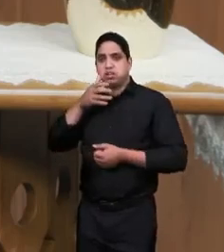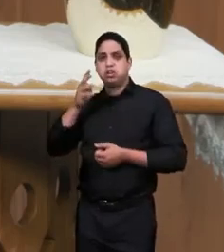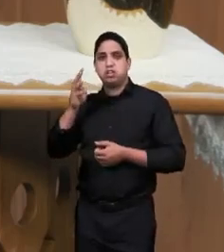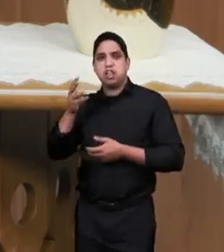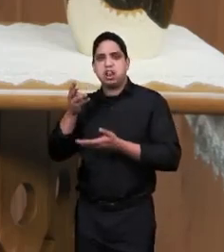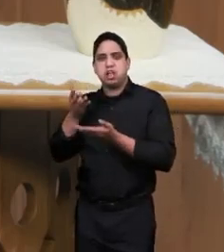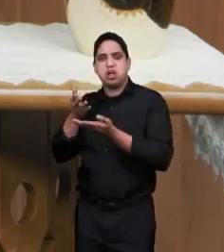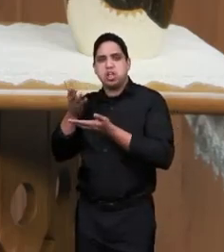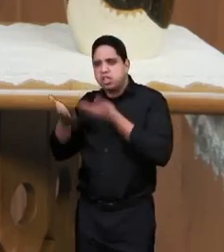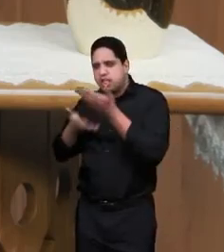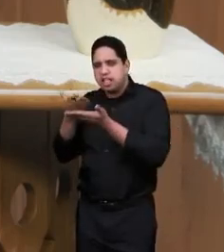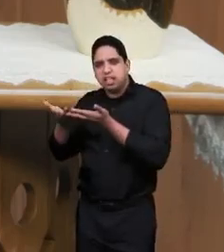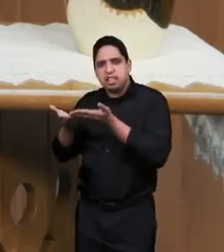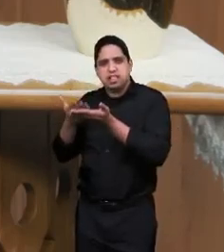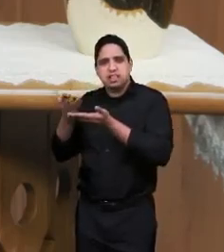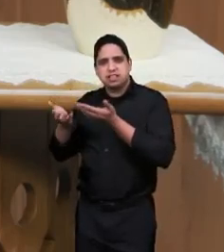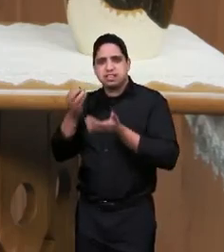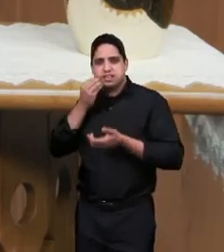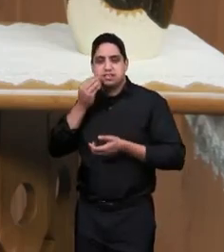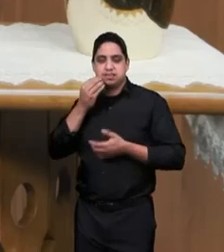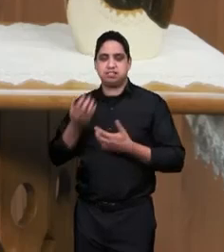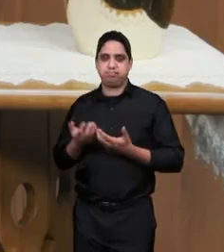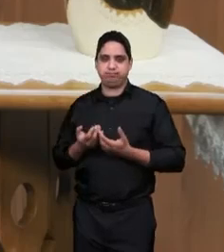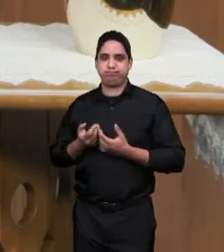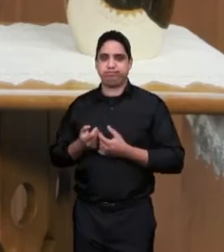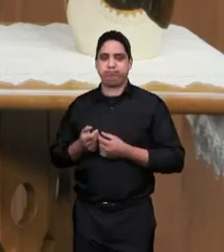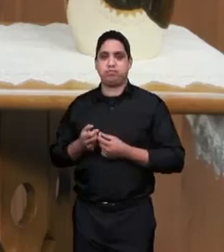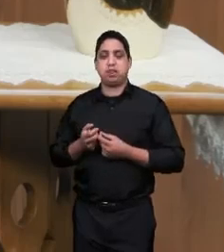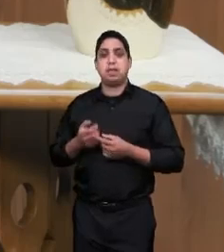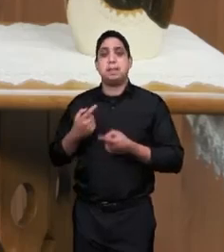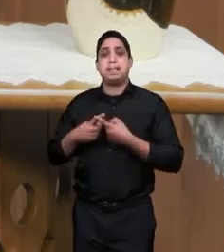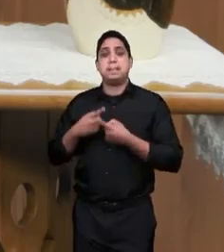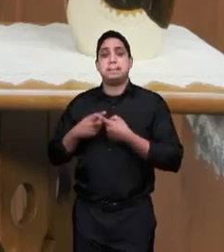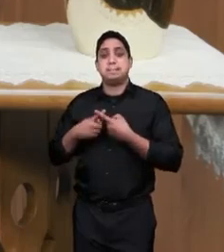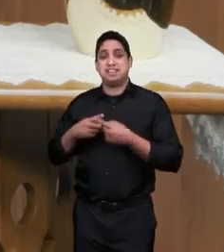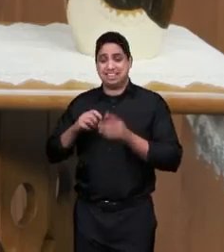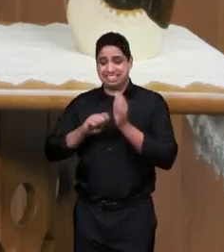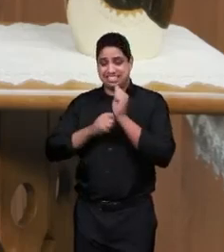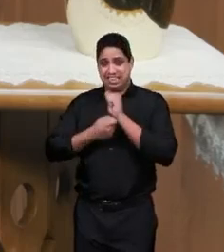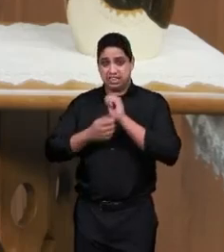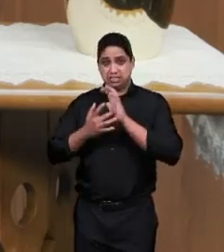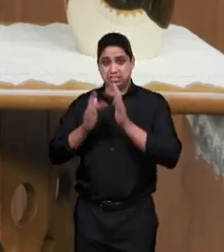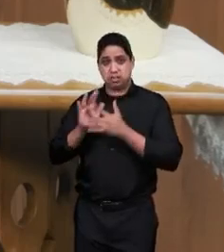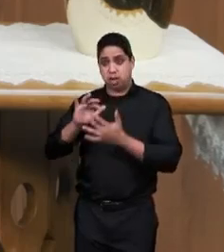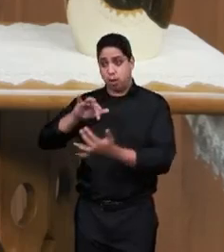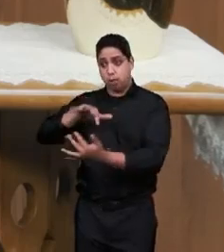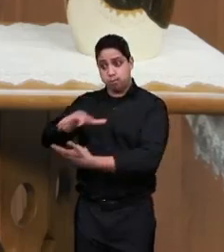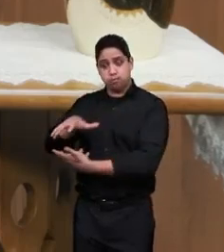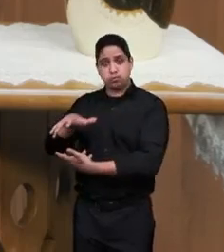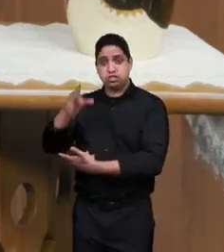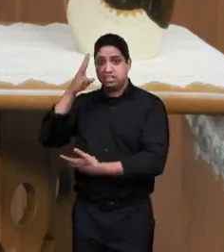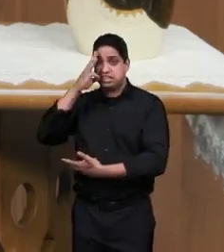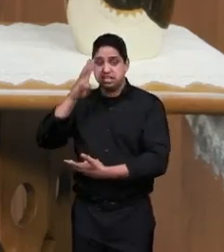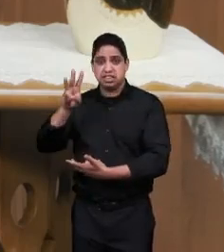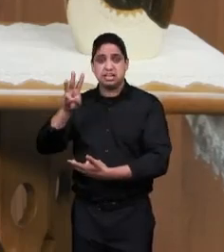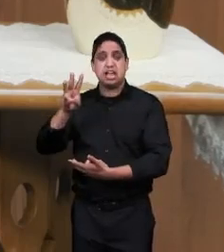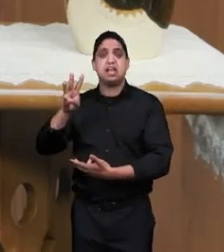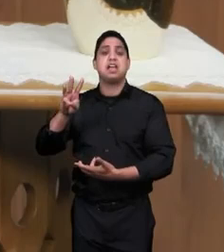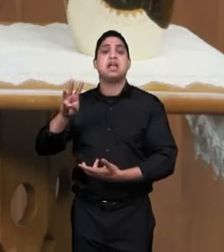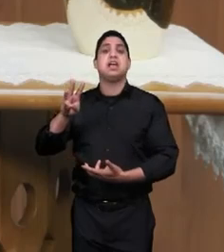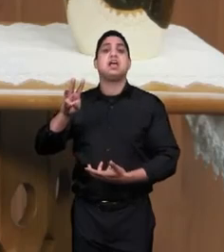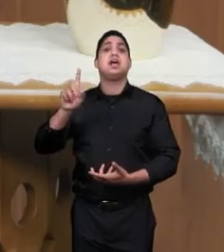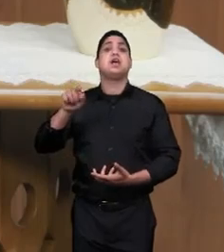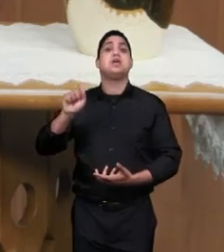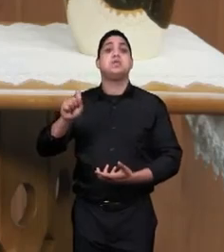they used the heifer. They didn't use the heifer prior, because the mystery of Jesus that's revealed to the world on the third day